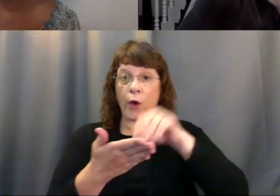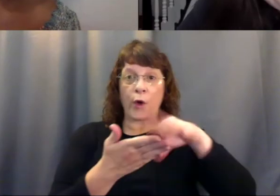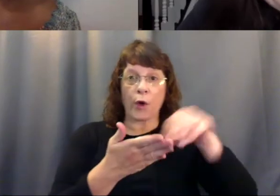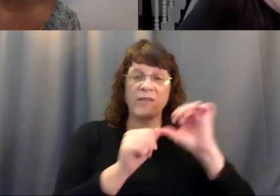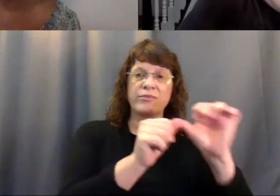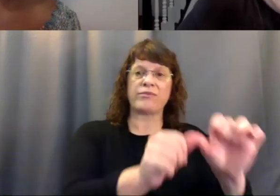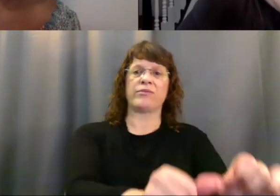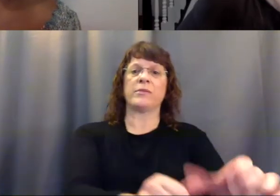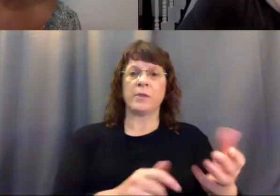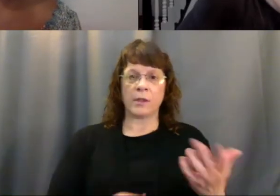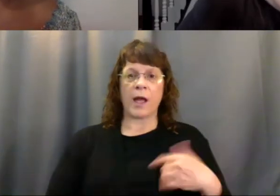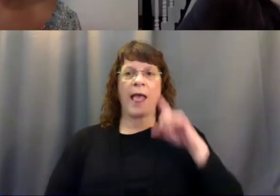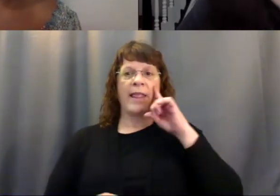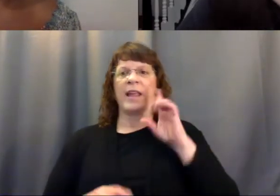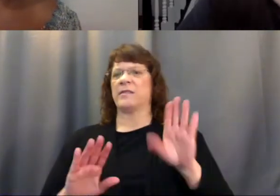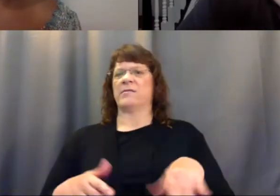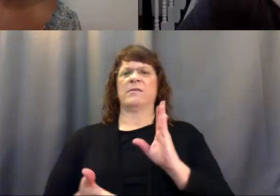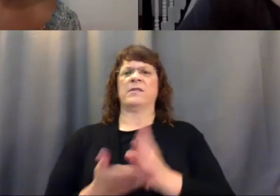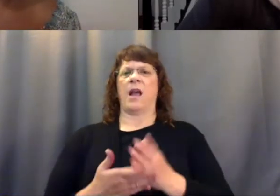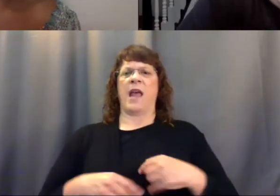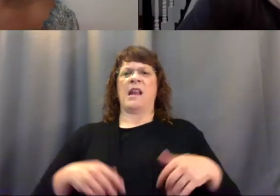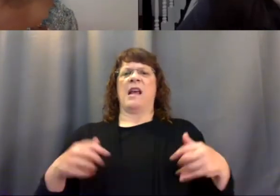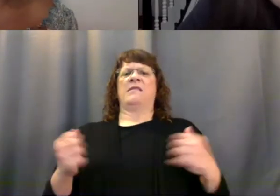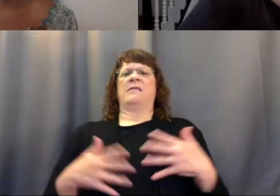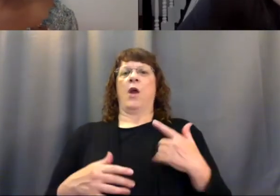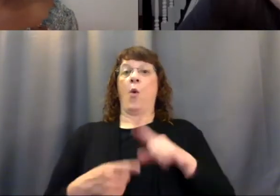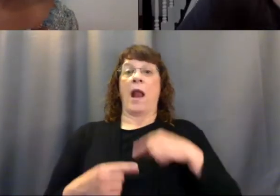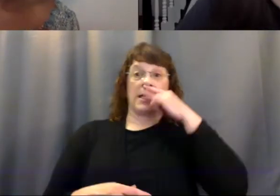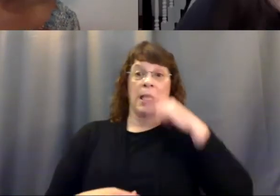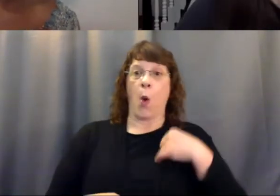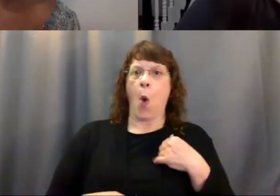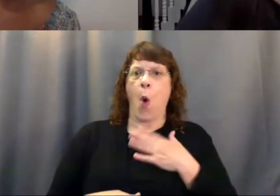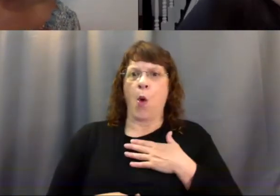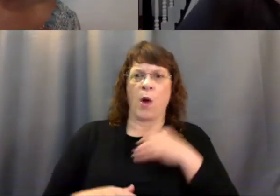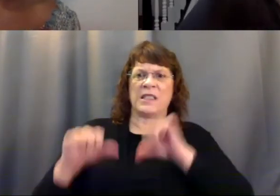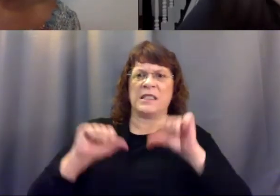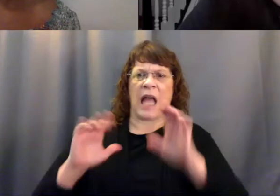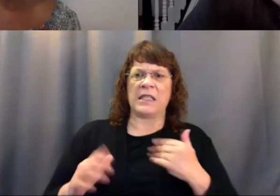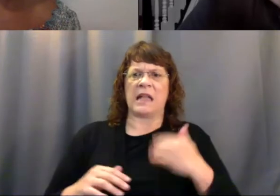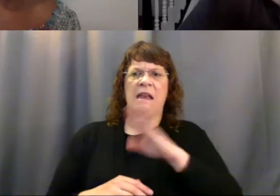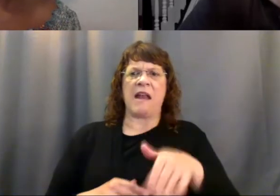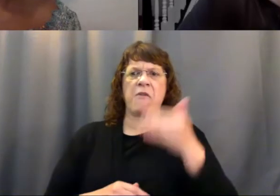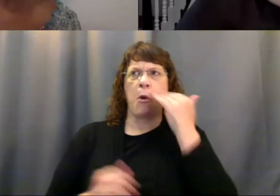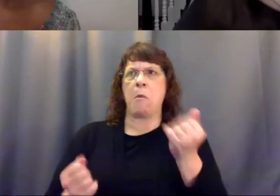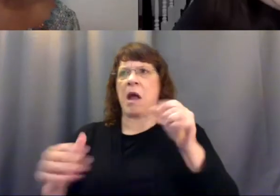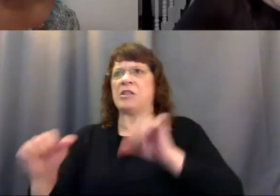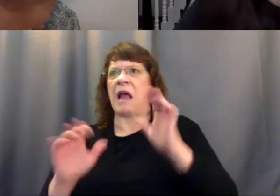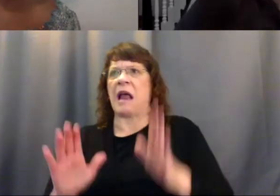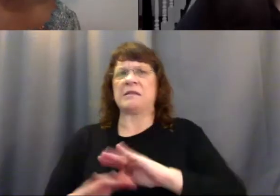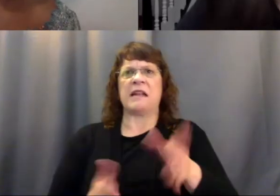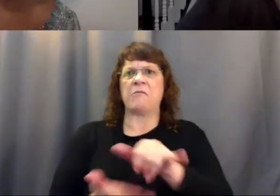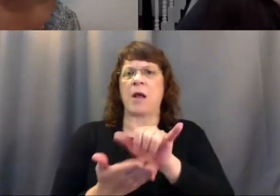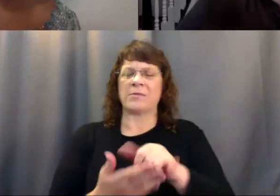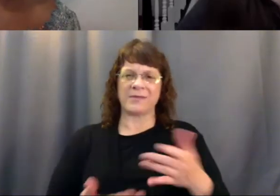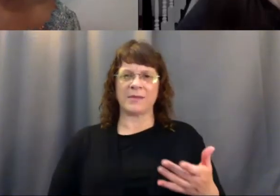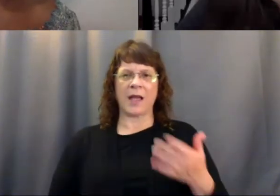I think breaking down the like intimidation factor. When I was a kid, I was like, man, scientists, I don't know how I could ever know as much as a scientist knows. It's like I don't really know that